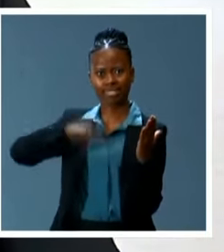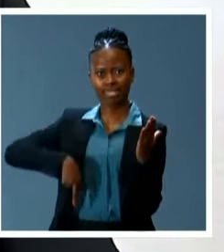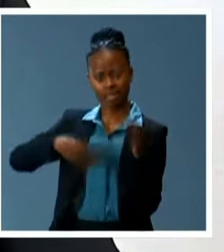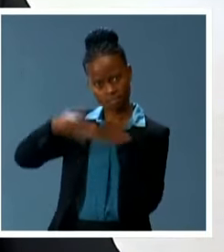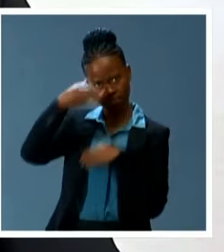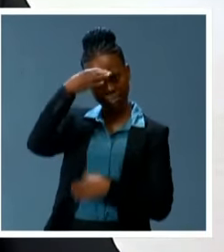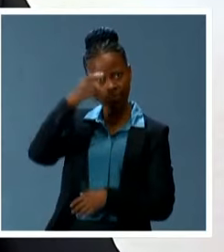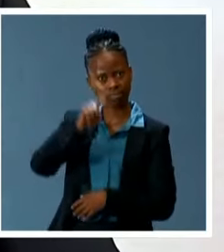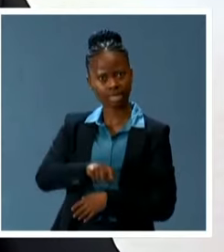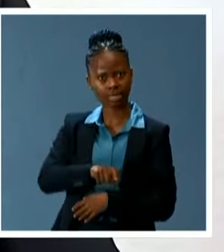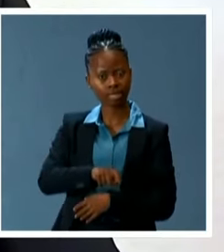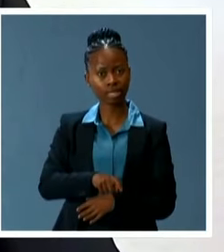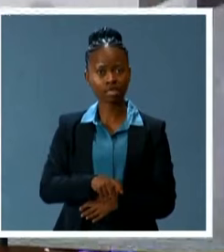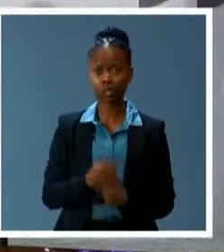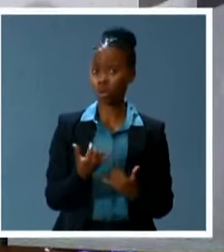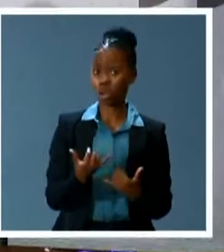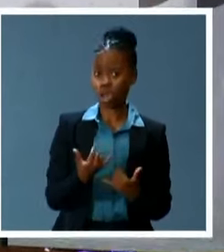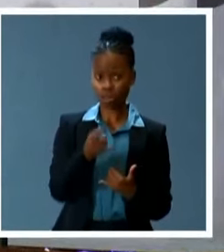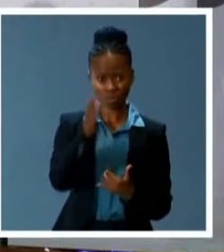In today's world is the digital